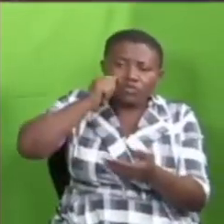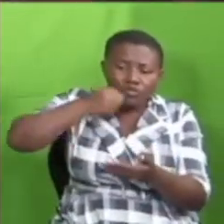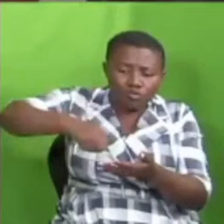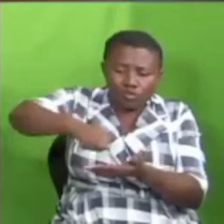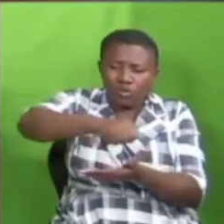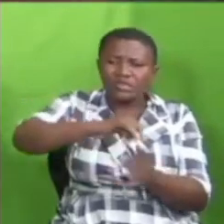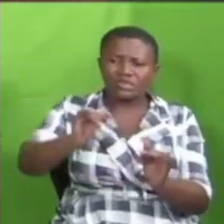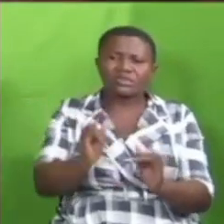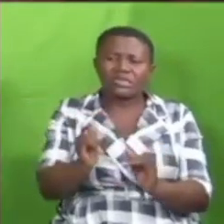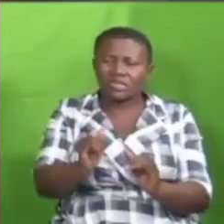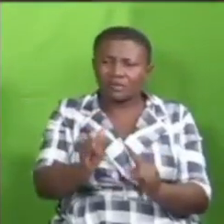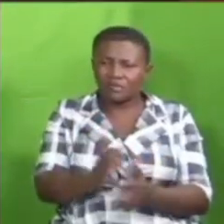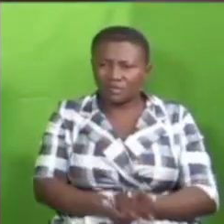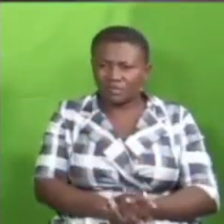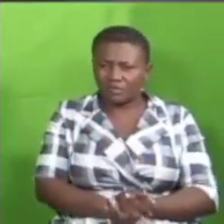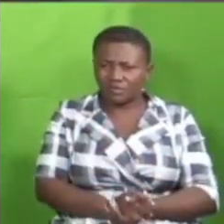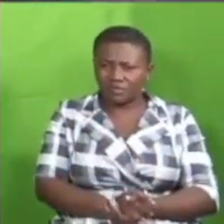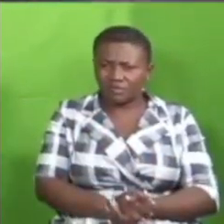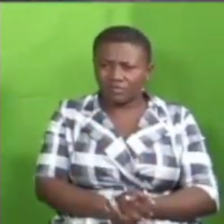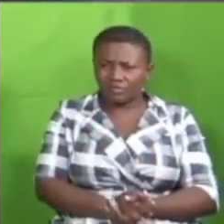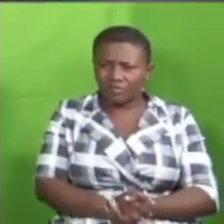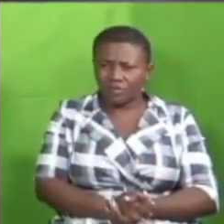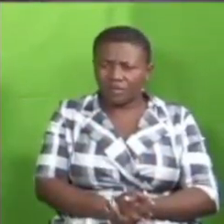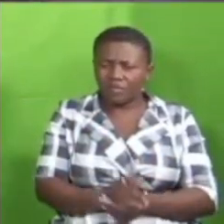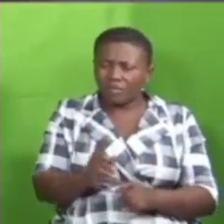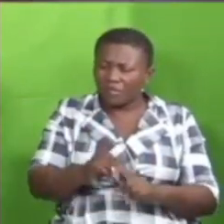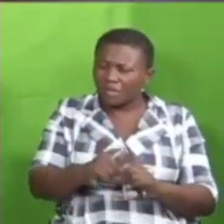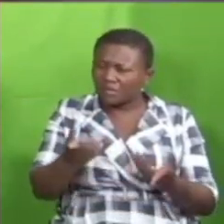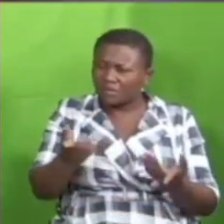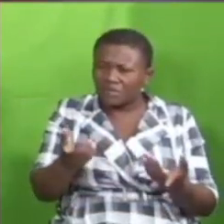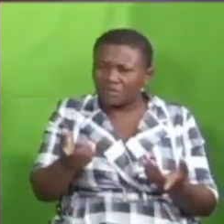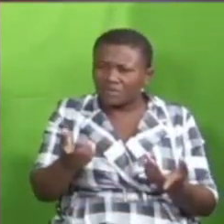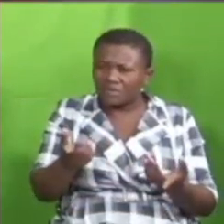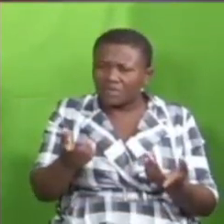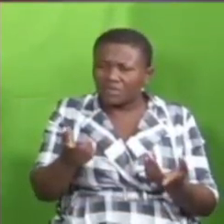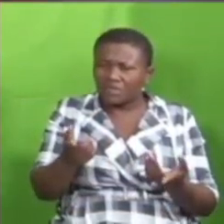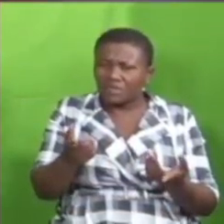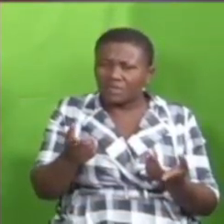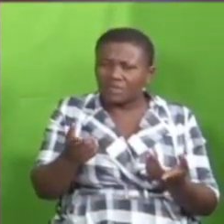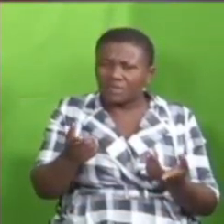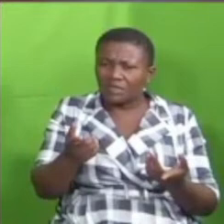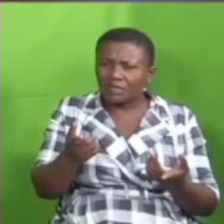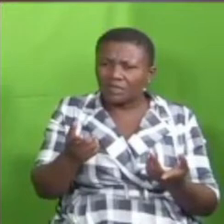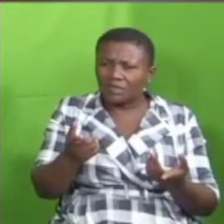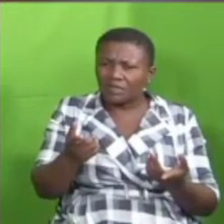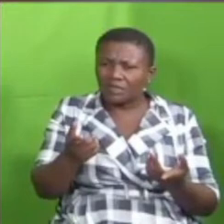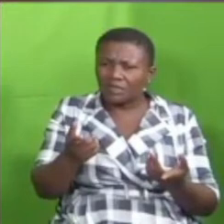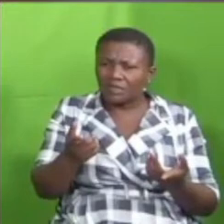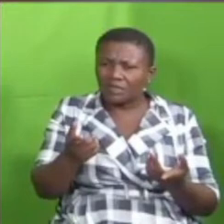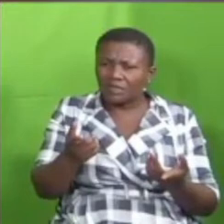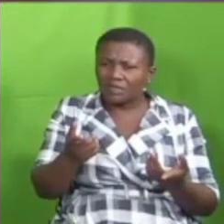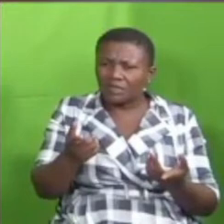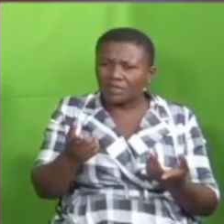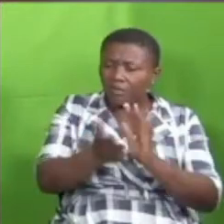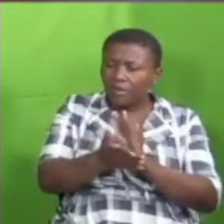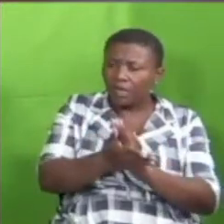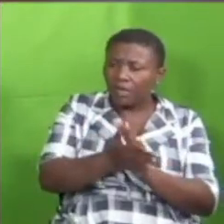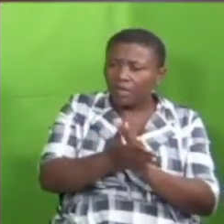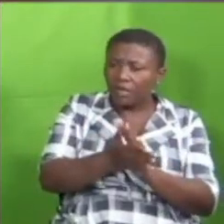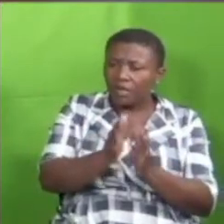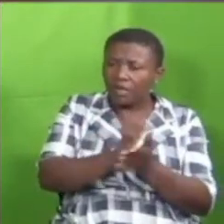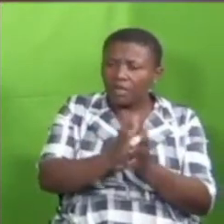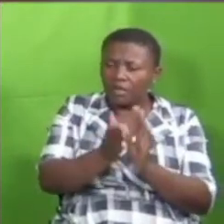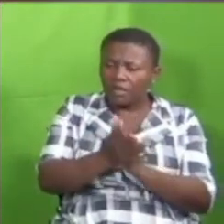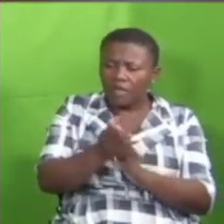world-class standards. And no wonder, eventually, he became a top person within those